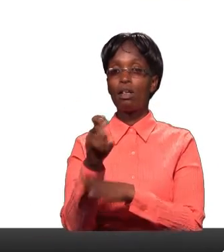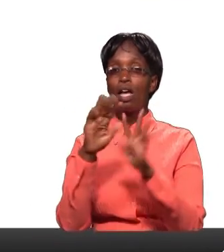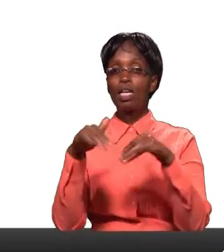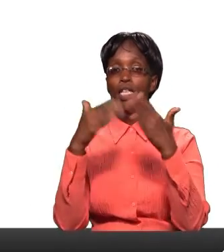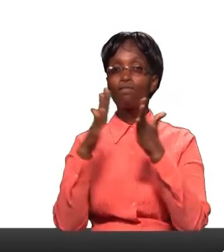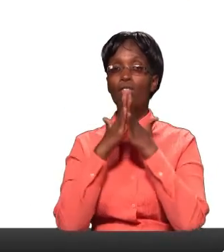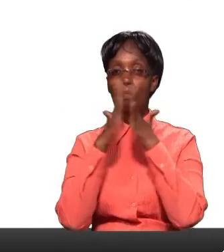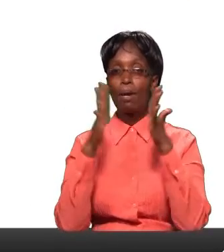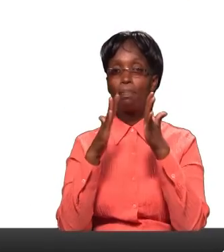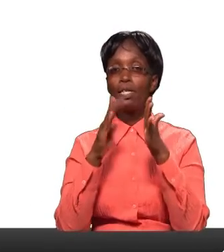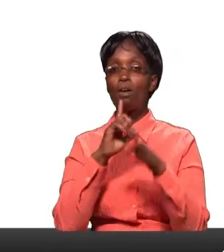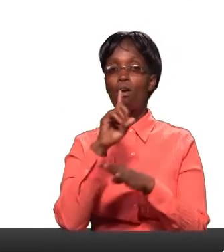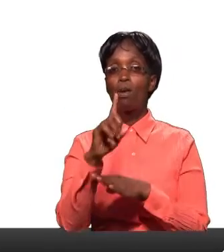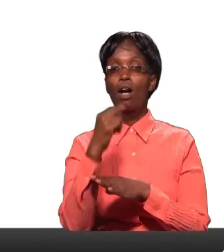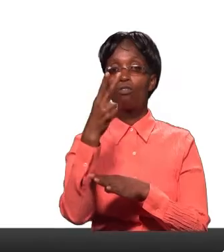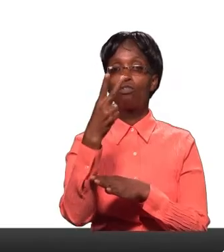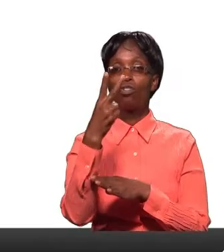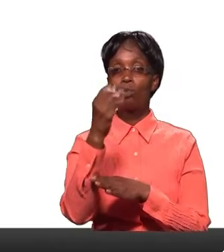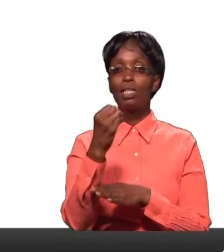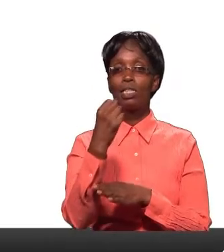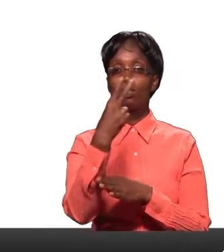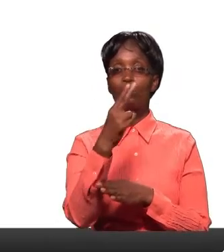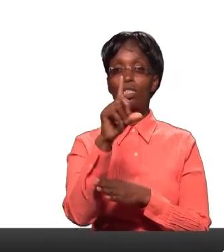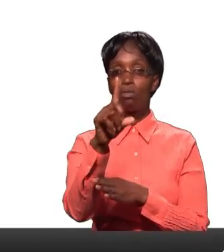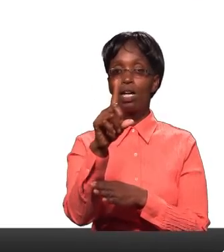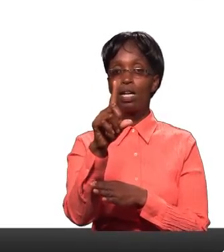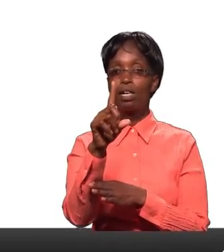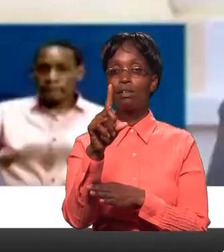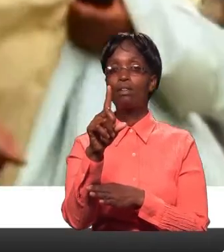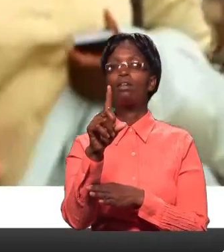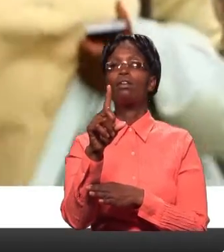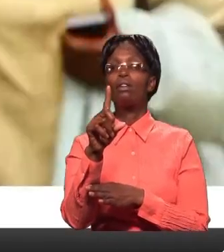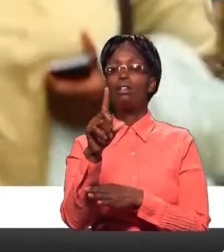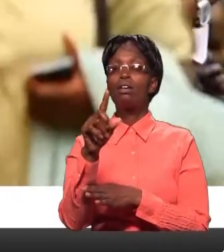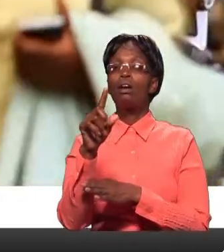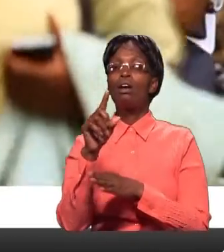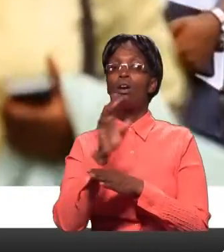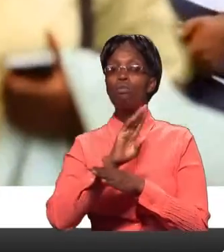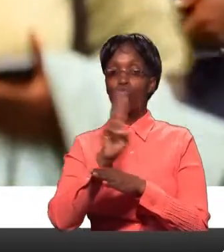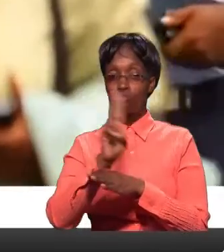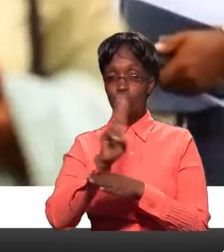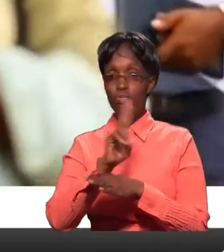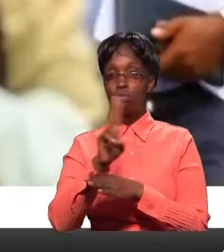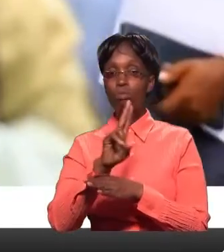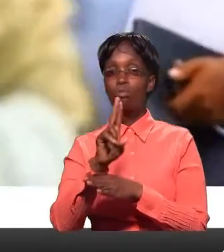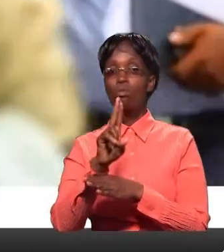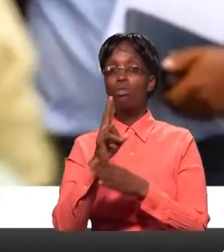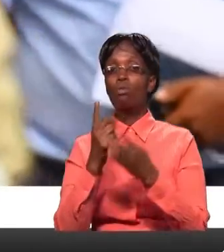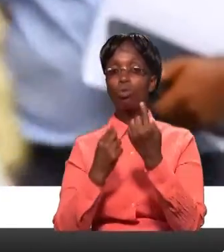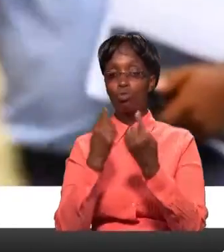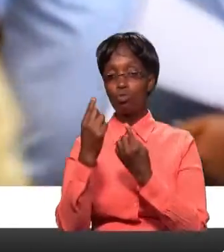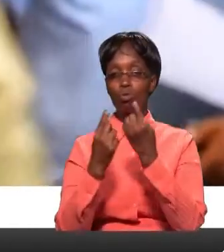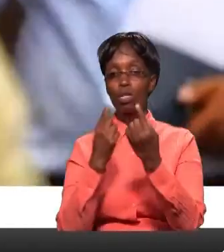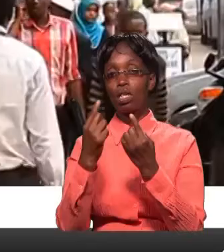coronavirus public order of 2021 as follows. Rais Uhuru akitangaza taratibu mpya za